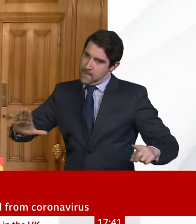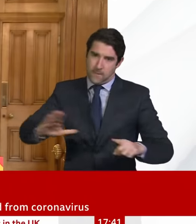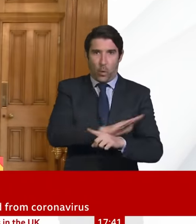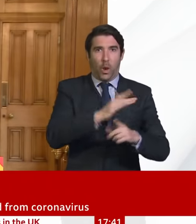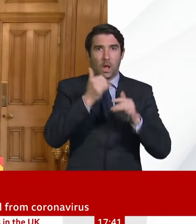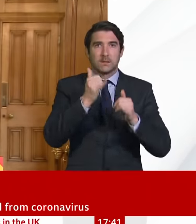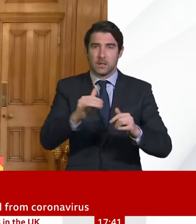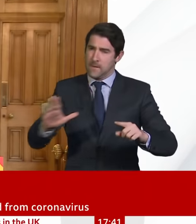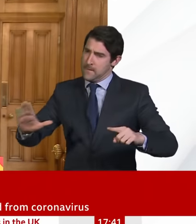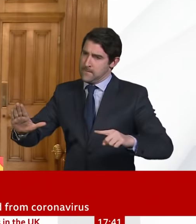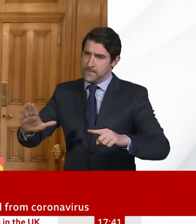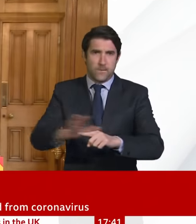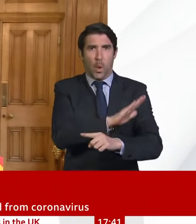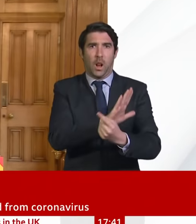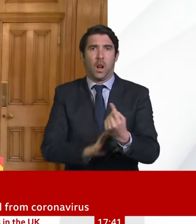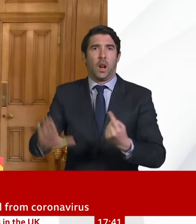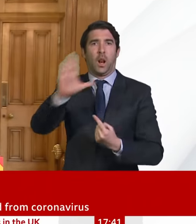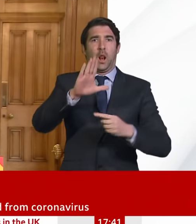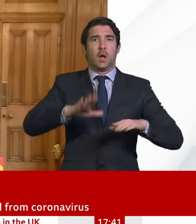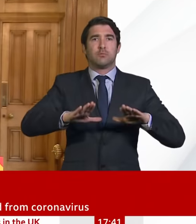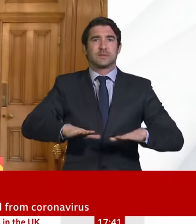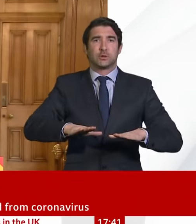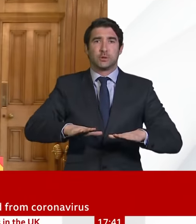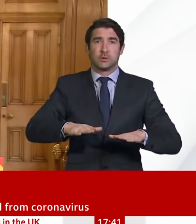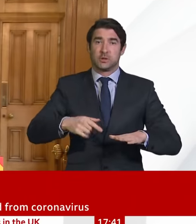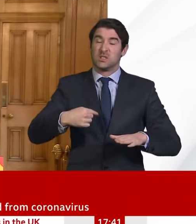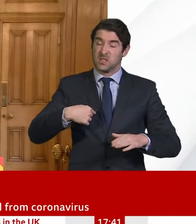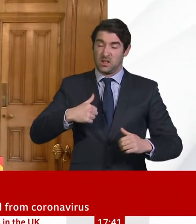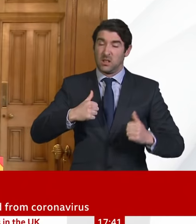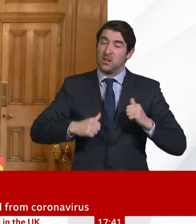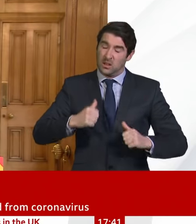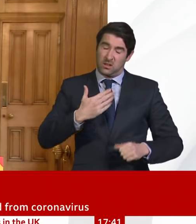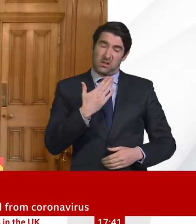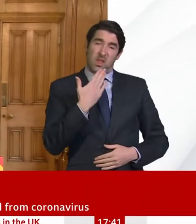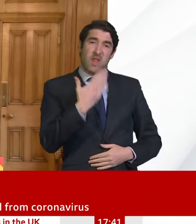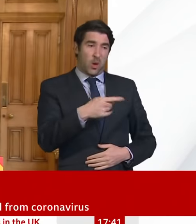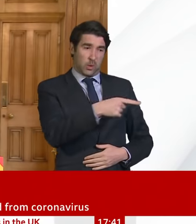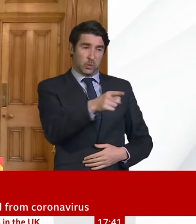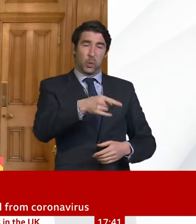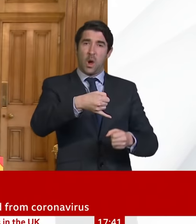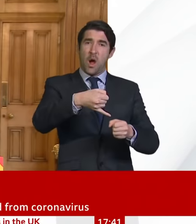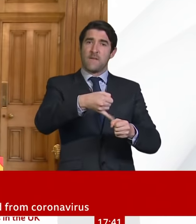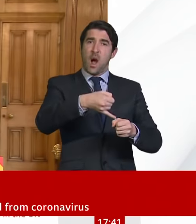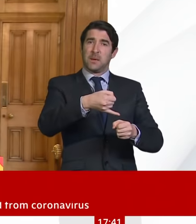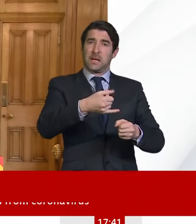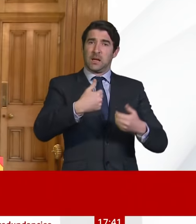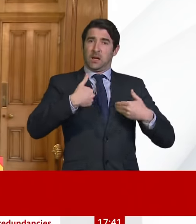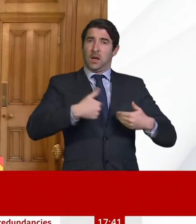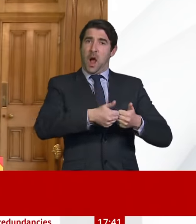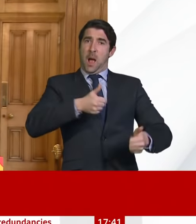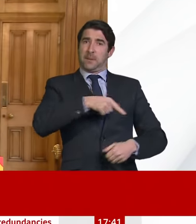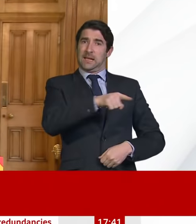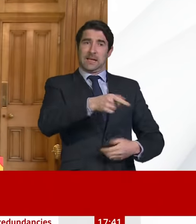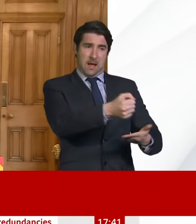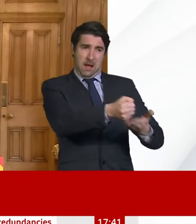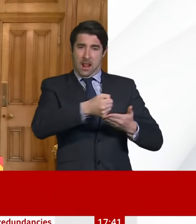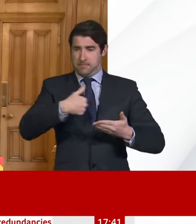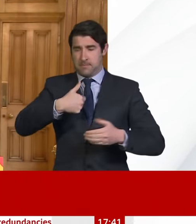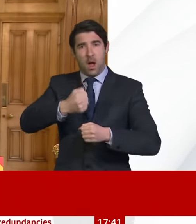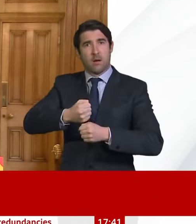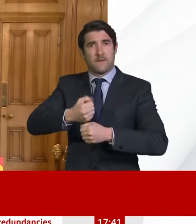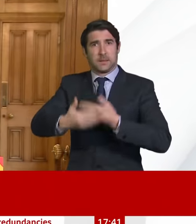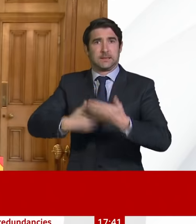industry is rising to this challenge and putting unprecedented resources into testing. Taken together, I am now setting